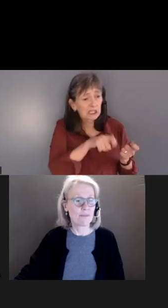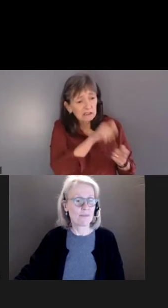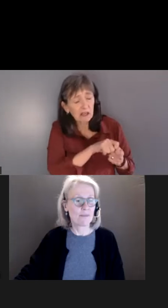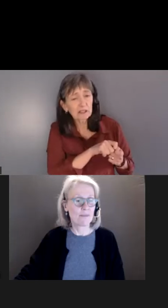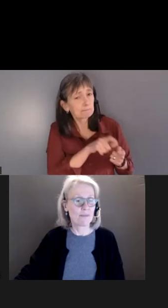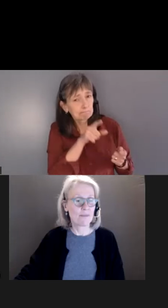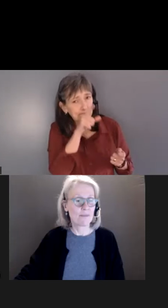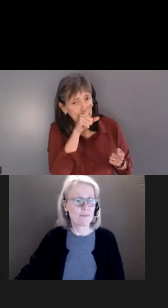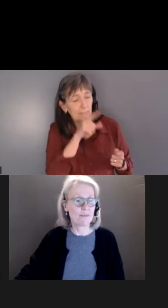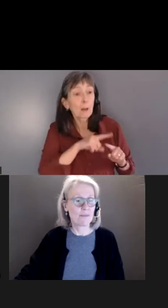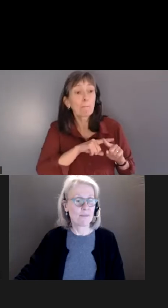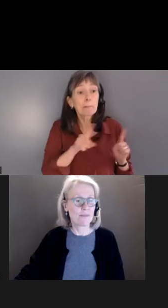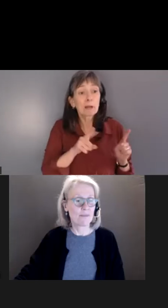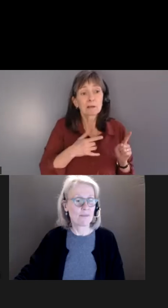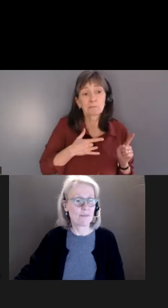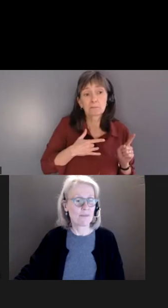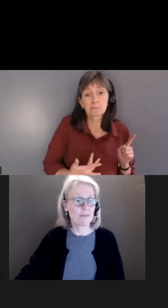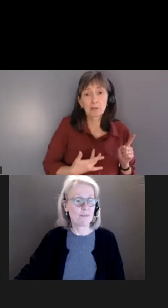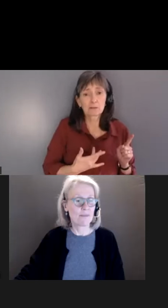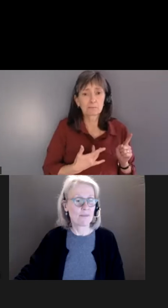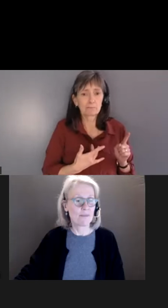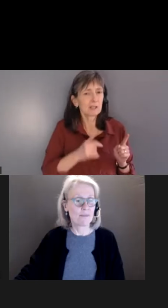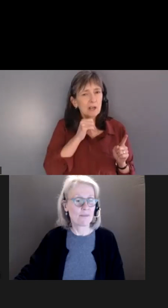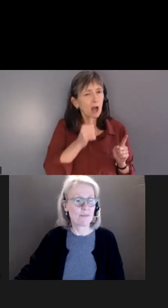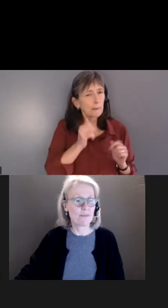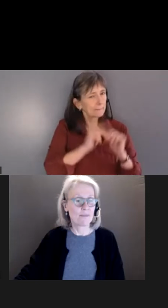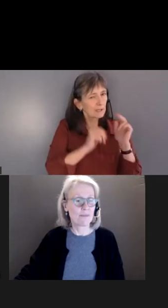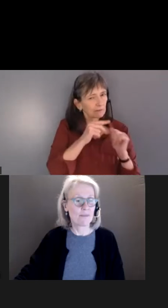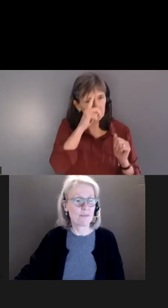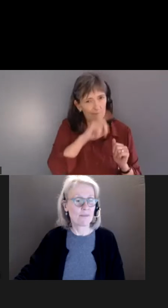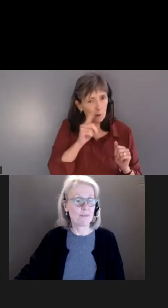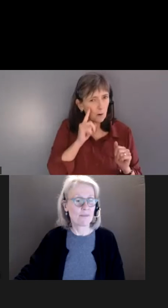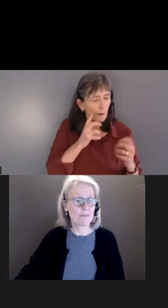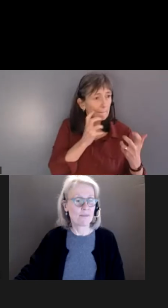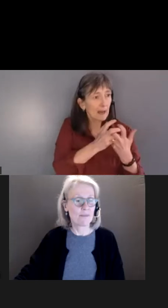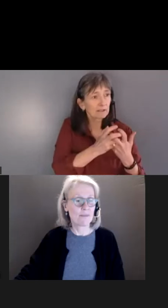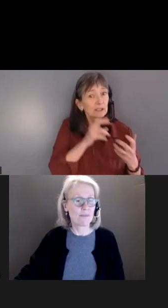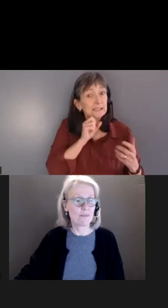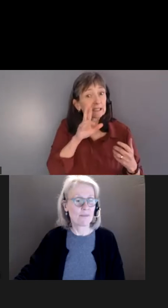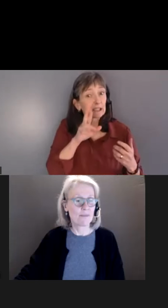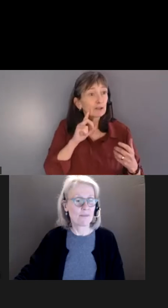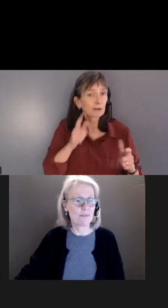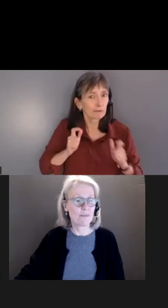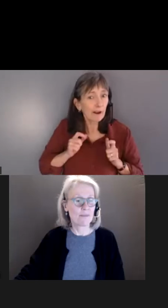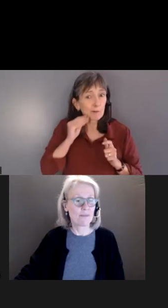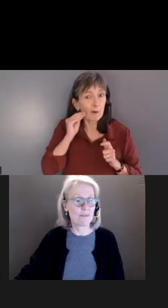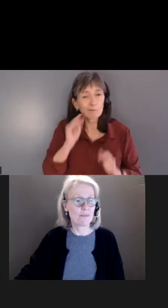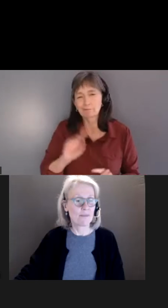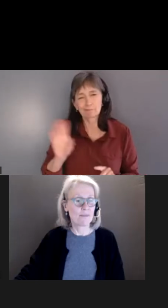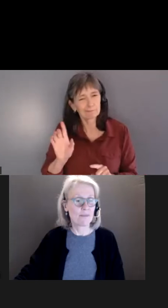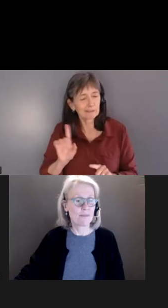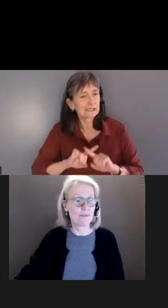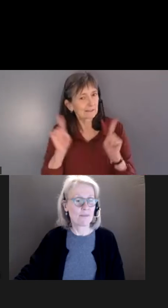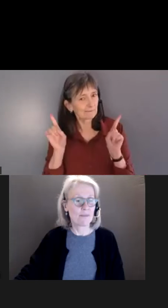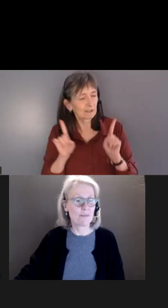do exclude communities that have been purposely built for older adults, such as long-term care or retirement homes. And NORCs have been used to